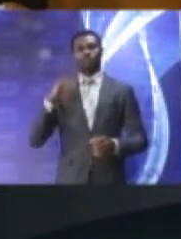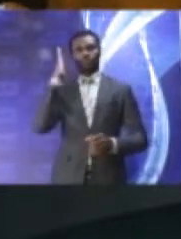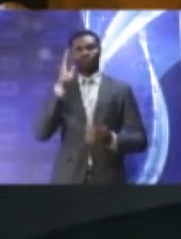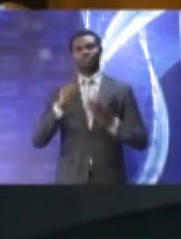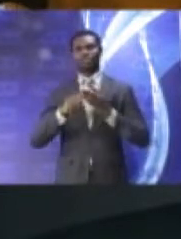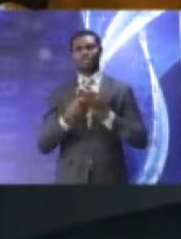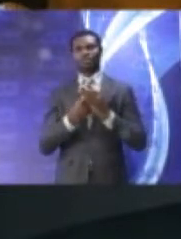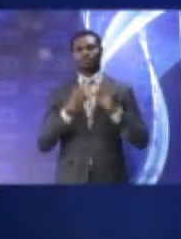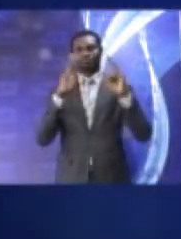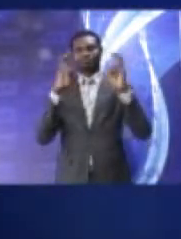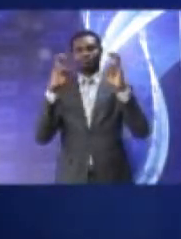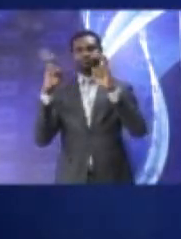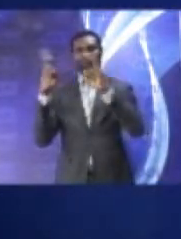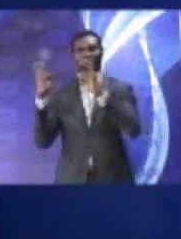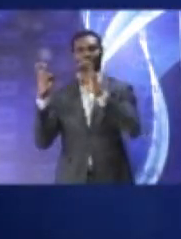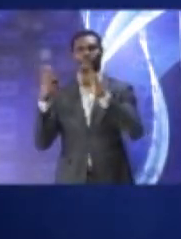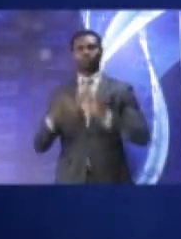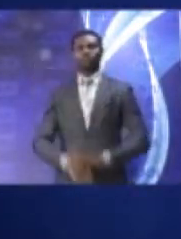the headlines.